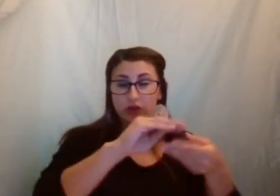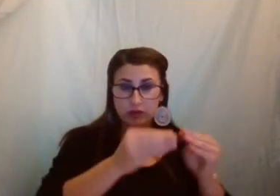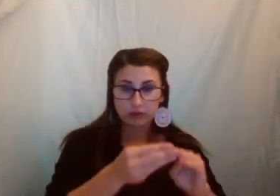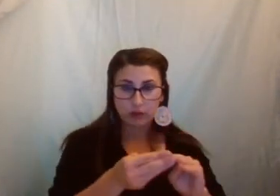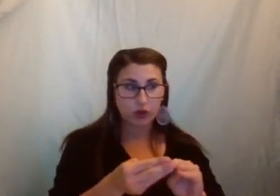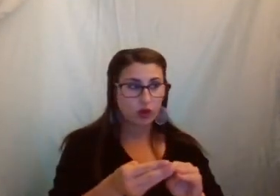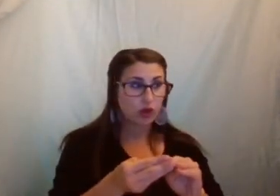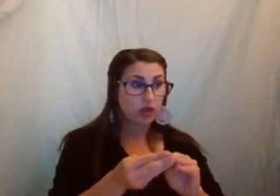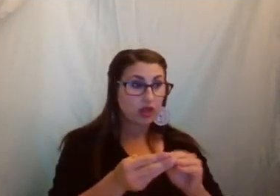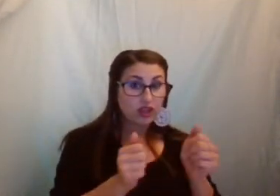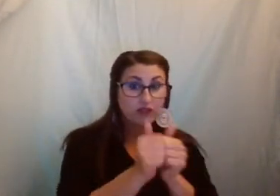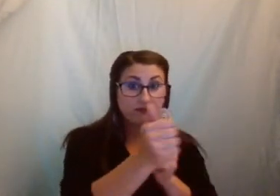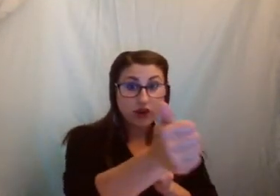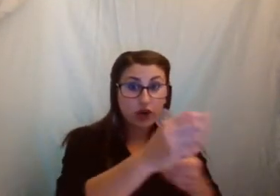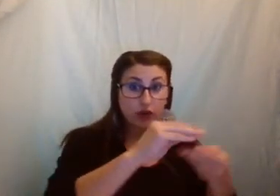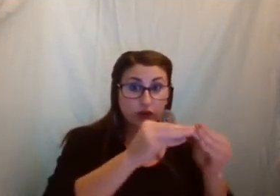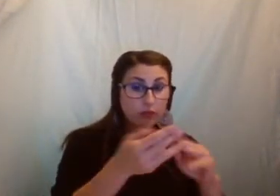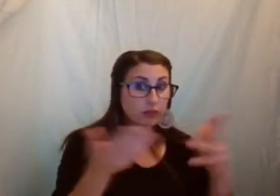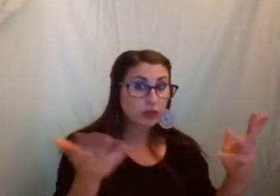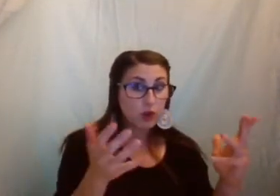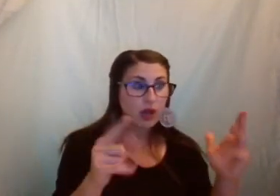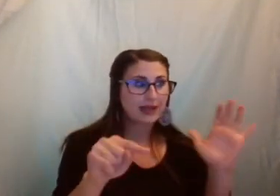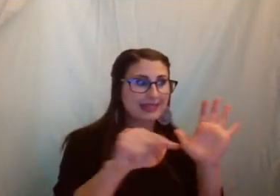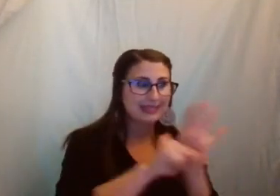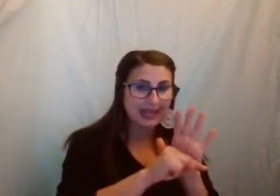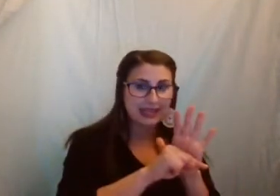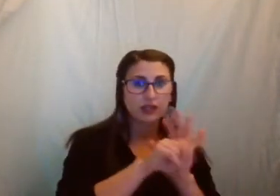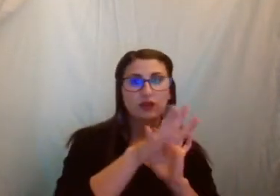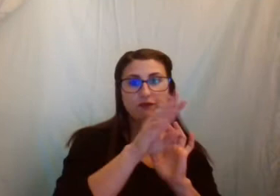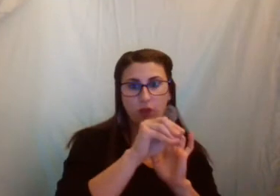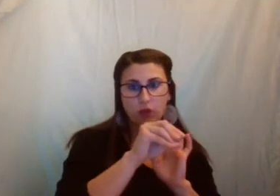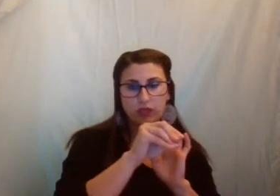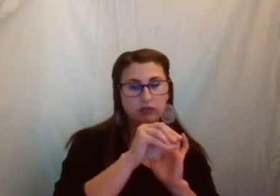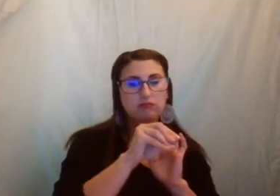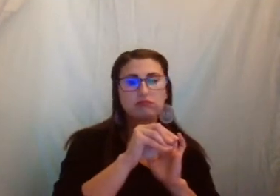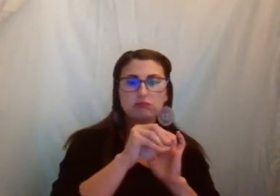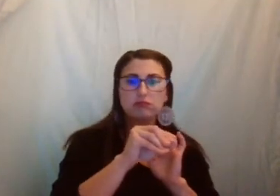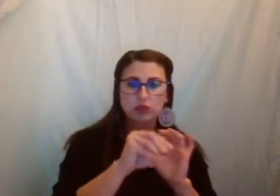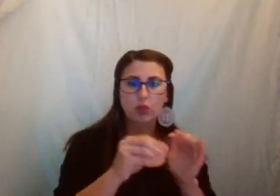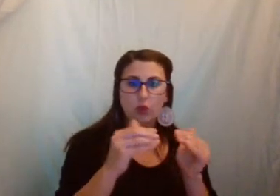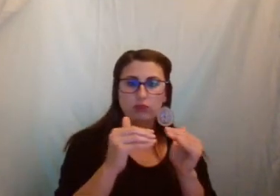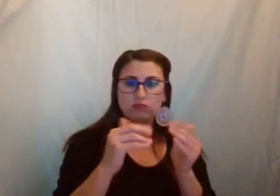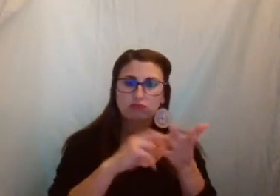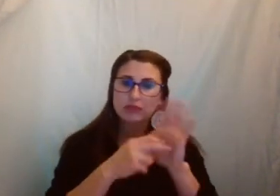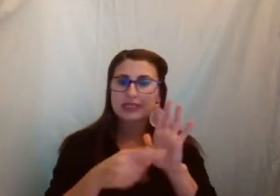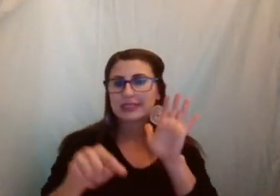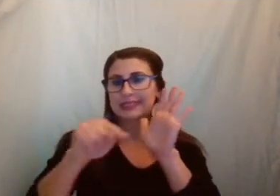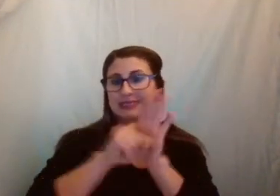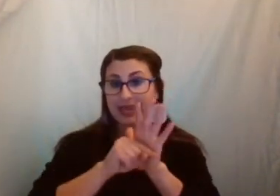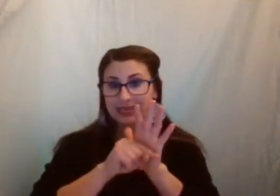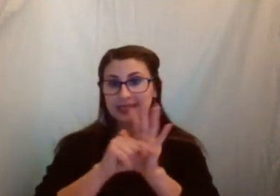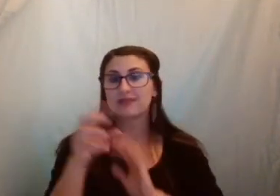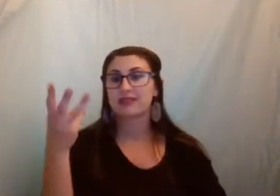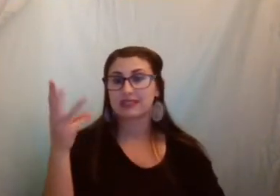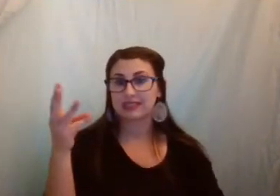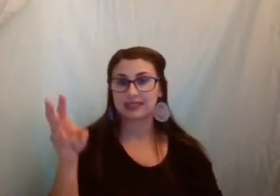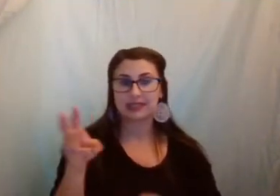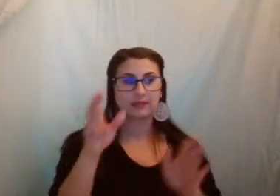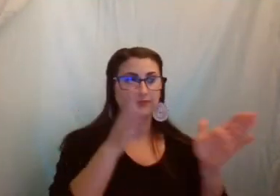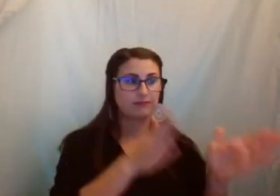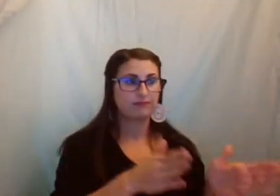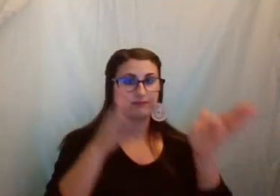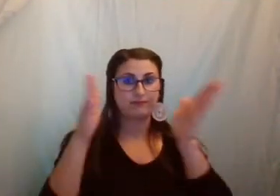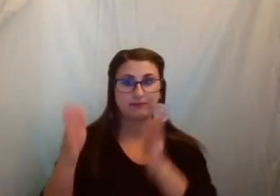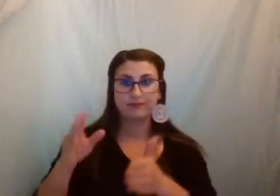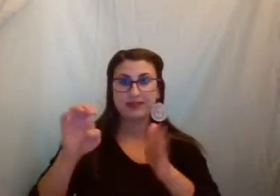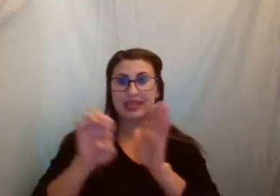is negative 40, so your answer is negative 16. Okay, so this makes negative 16. Let's